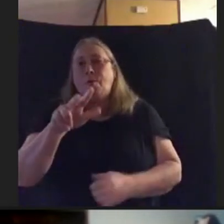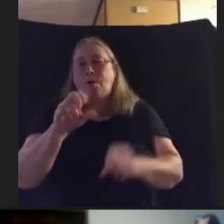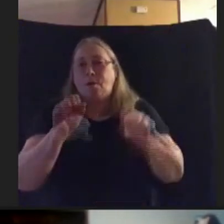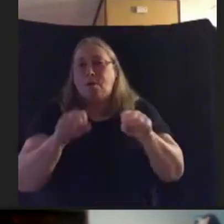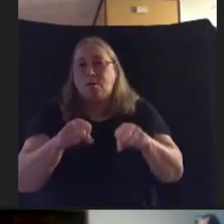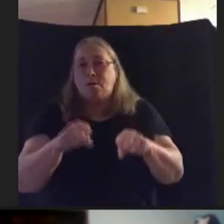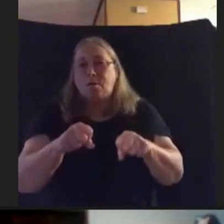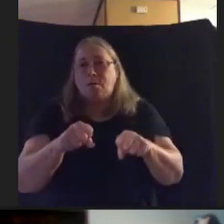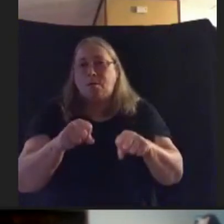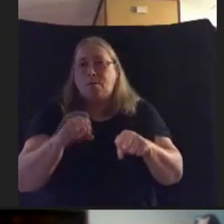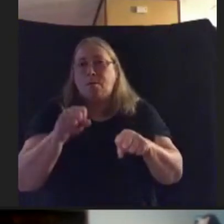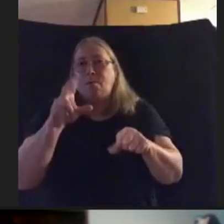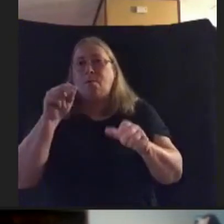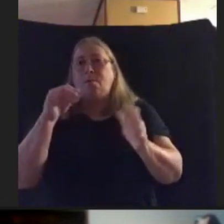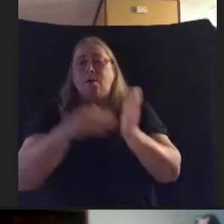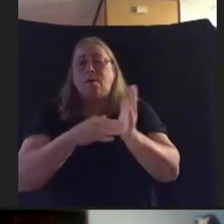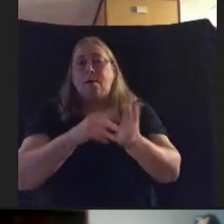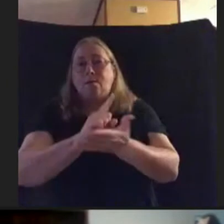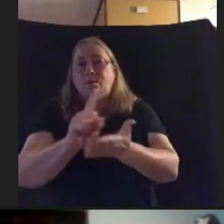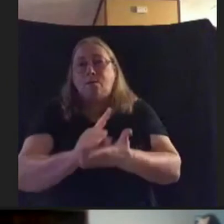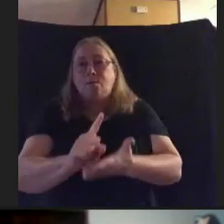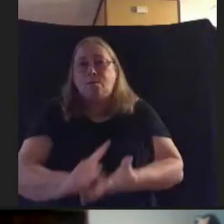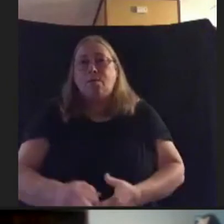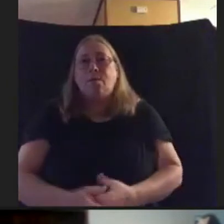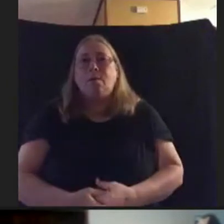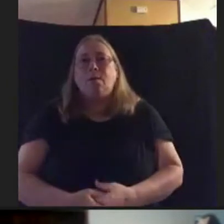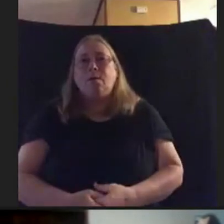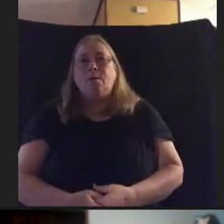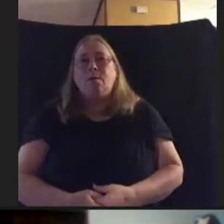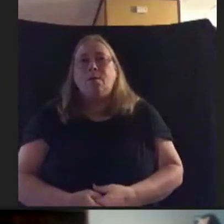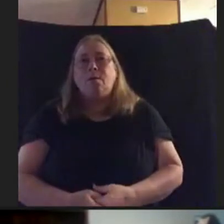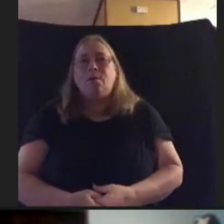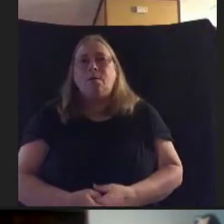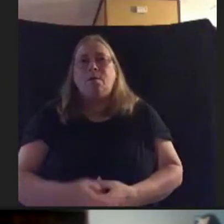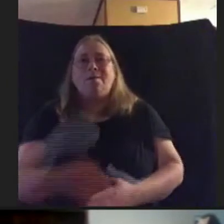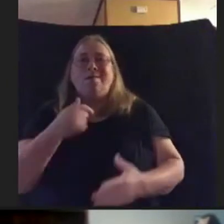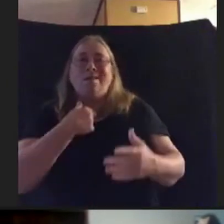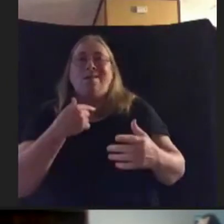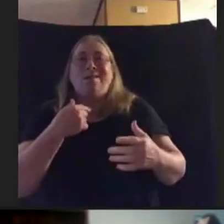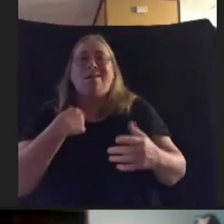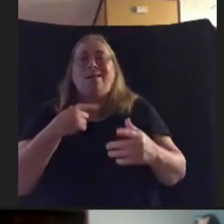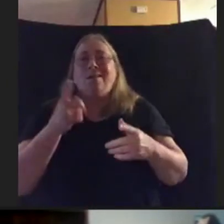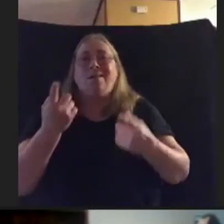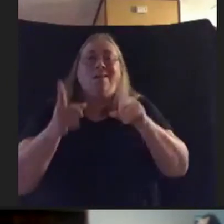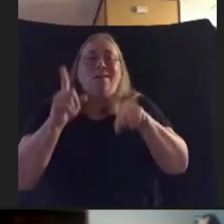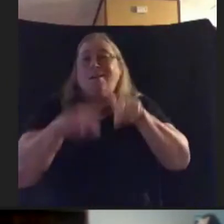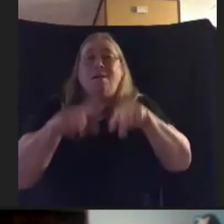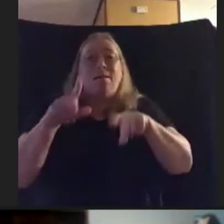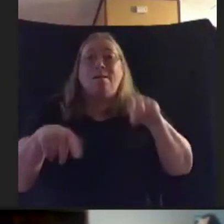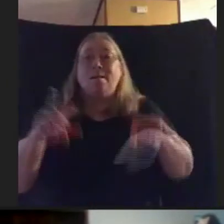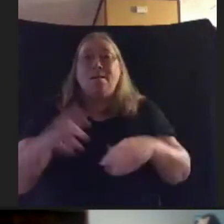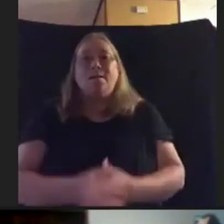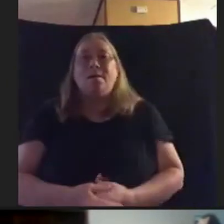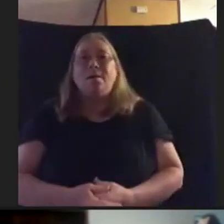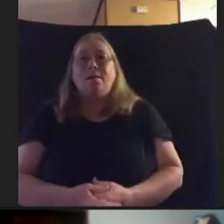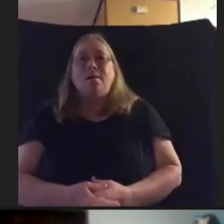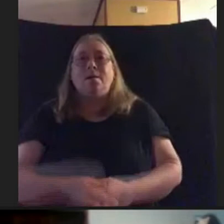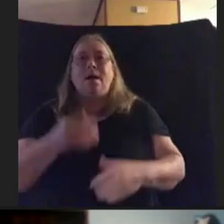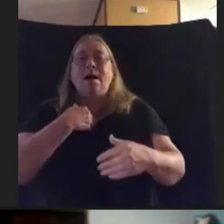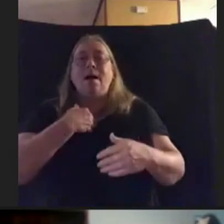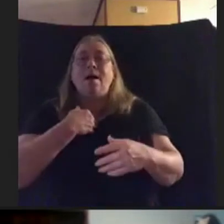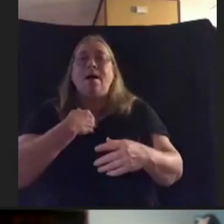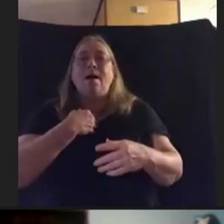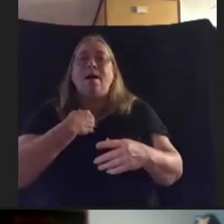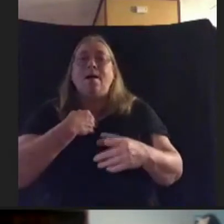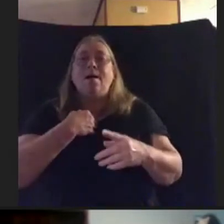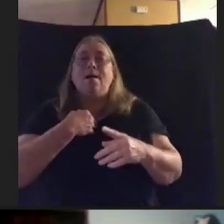30,000 a week. We had a bit of a topsy-turvy week last week where we had a strategy shift